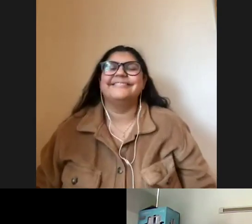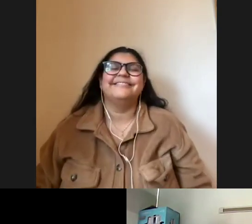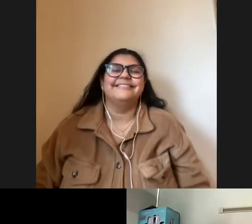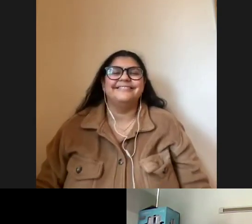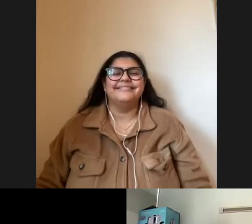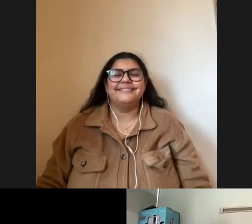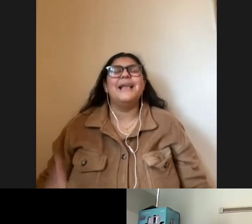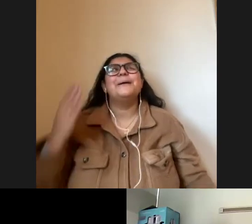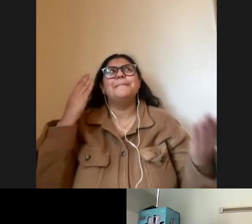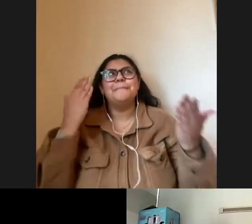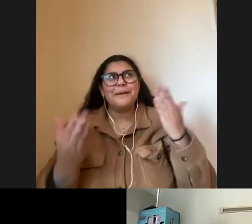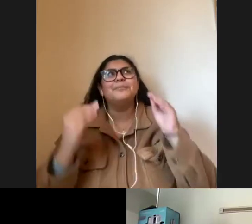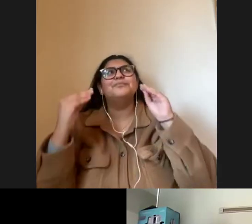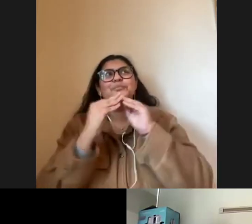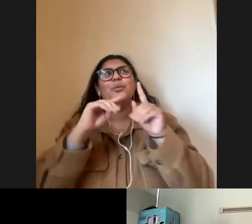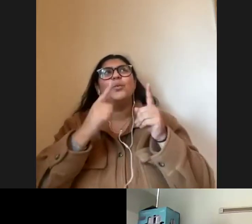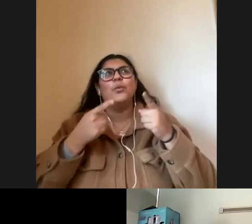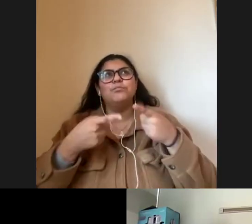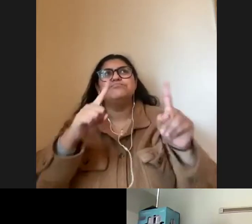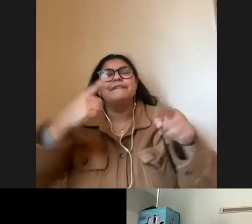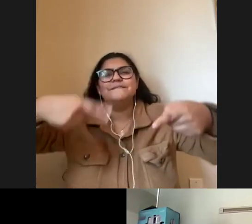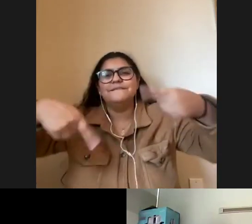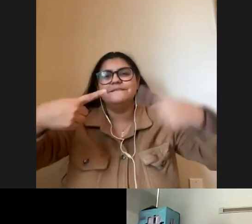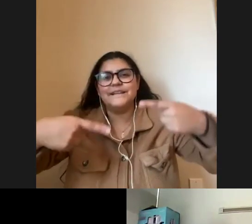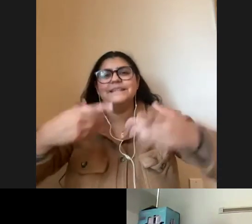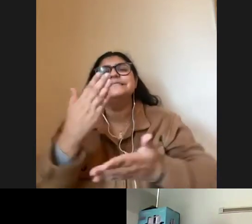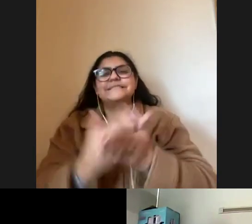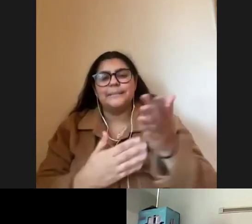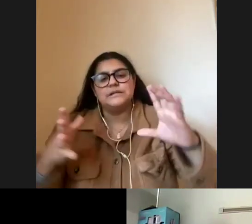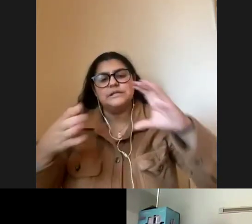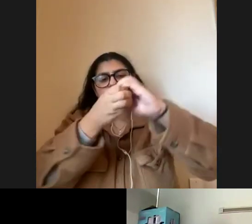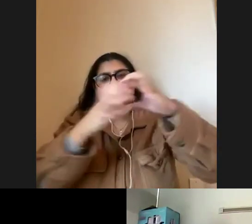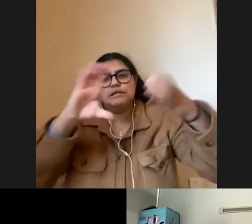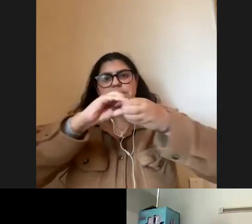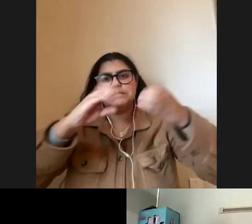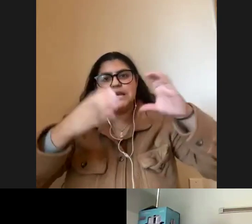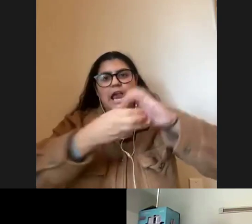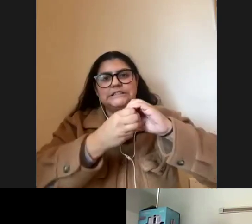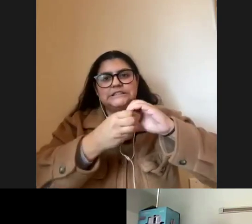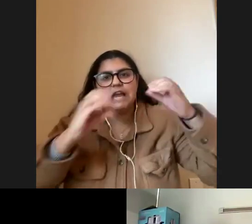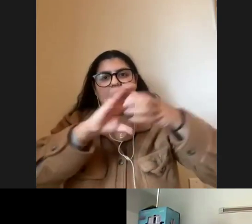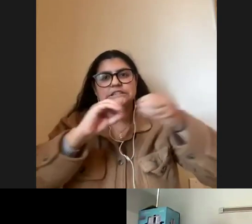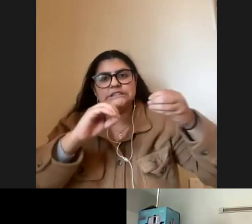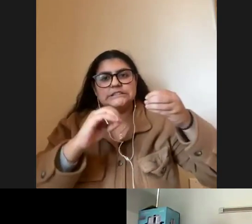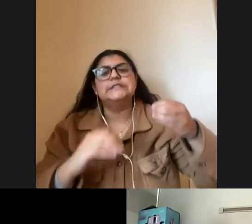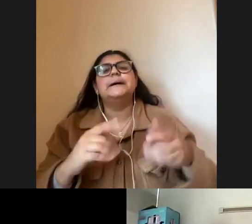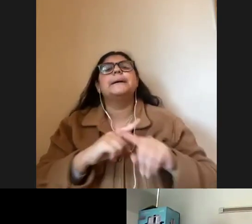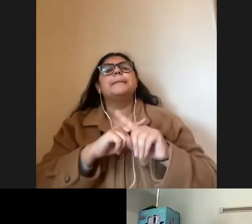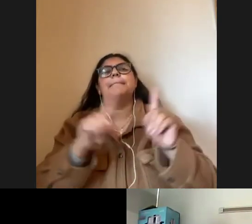Maybe they might kiss when they're fighting. A lot of fish will like jaw lock, so they'll bite each other's jaws and fight. I don't know if they ever